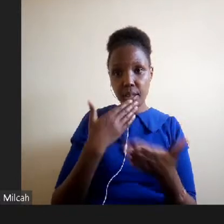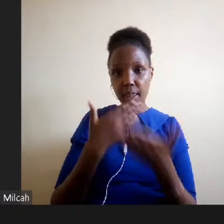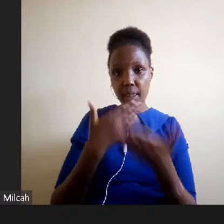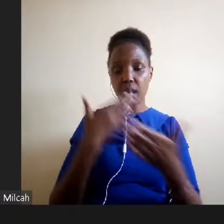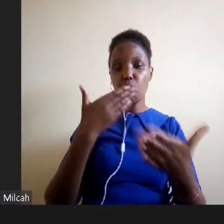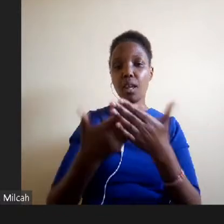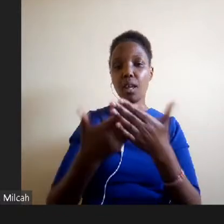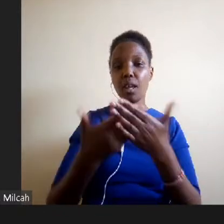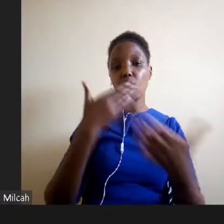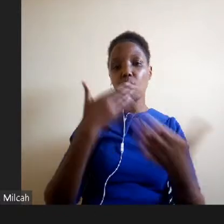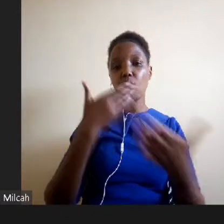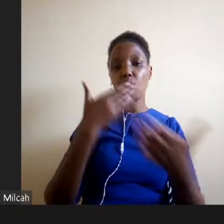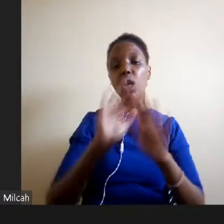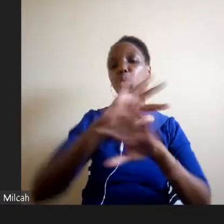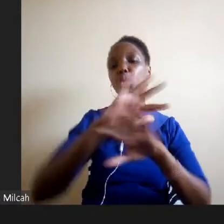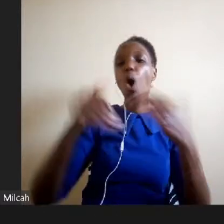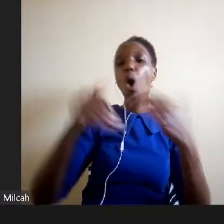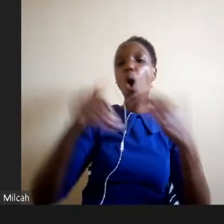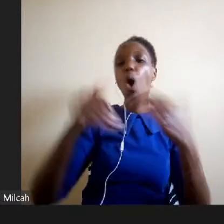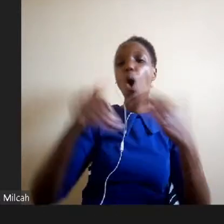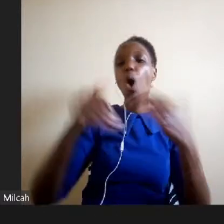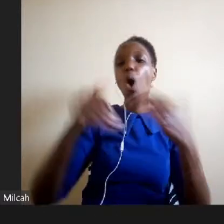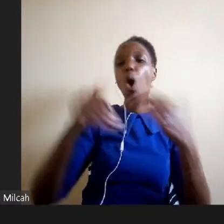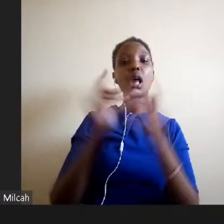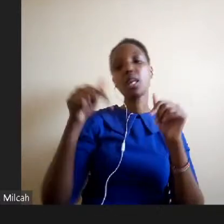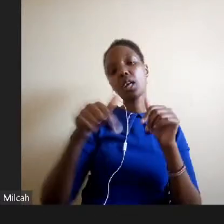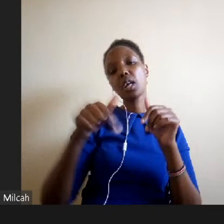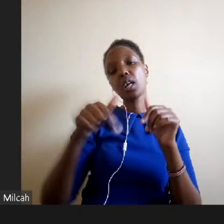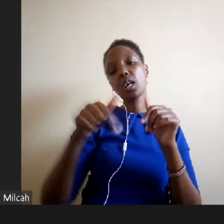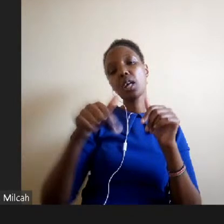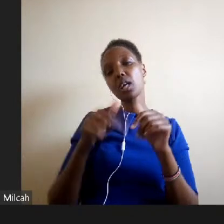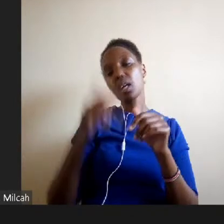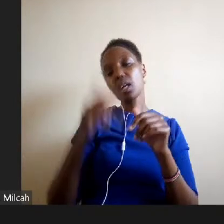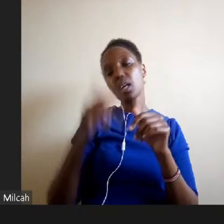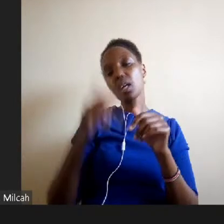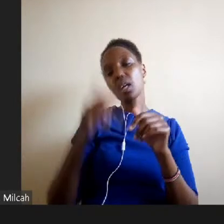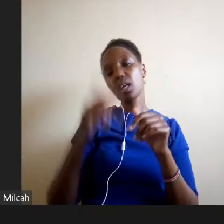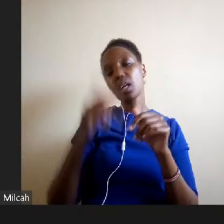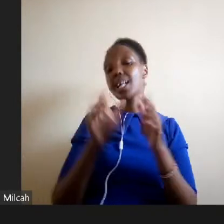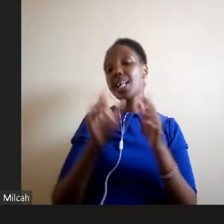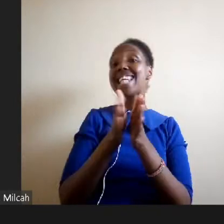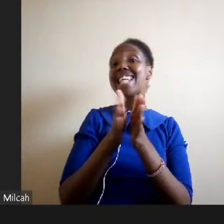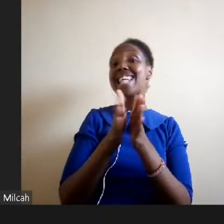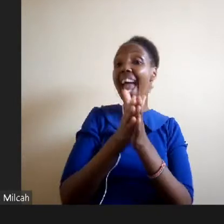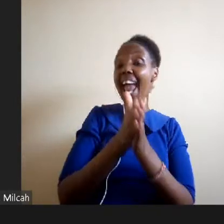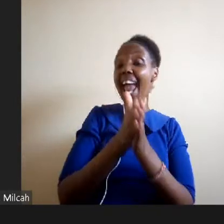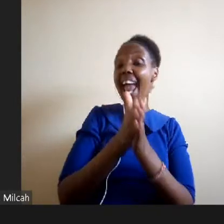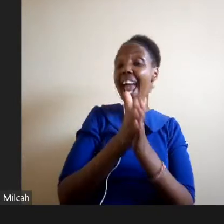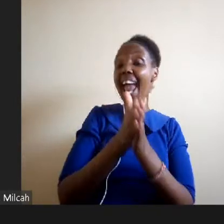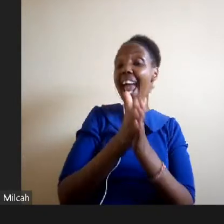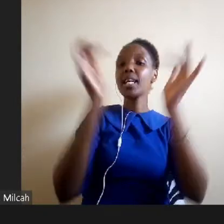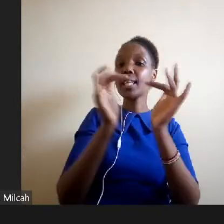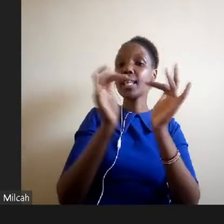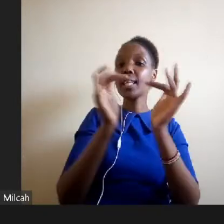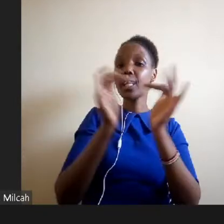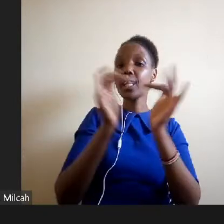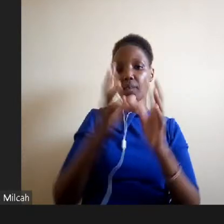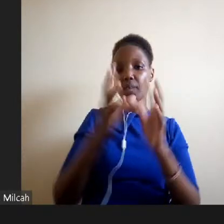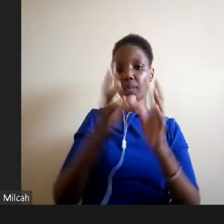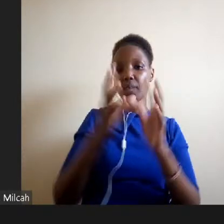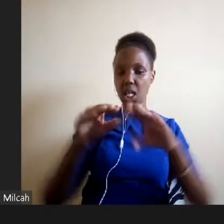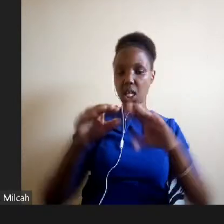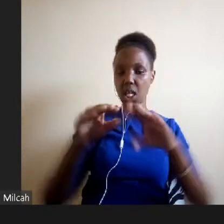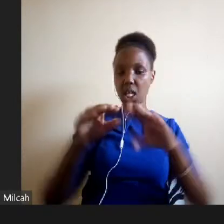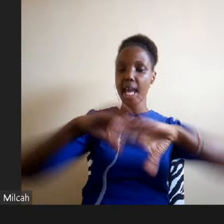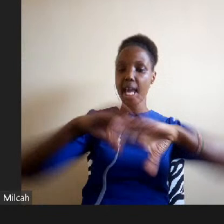for being a part of this series of parenting and the internet. And we do hope that we have given you enough tools that you